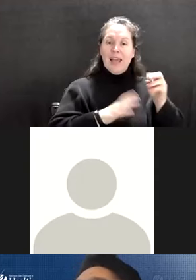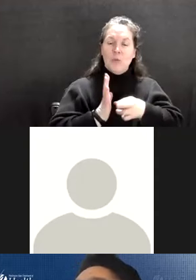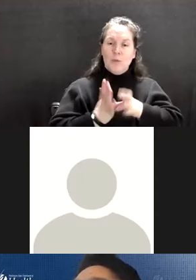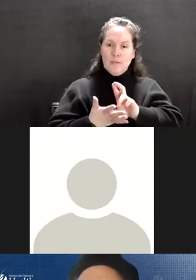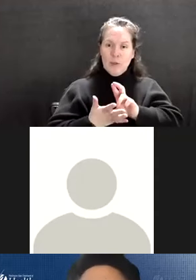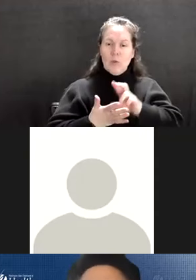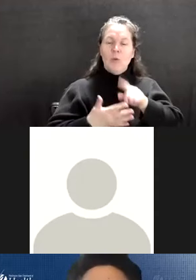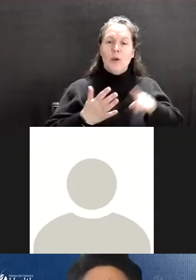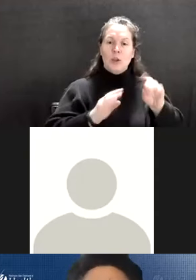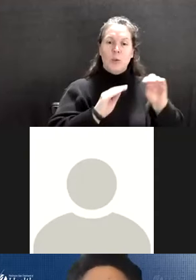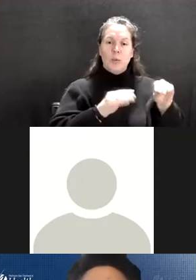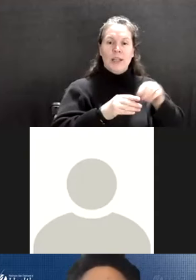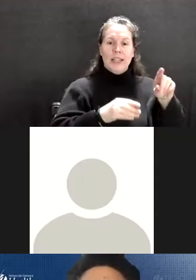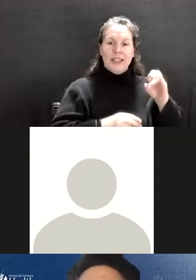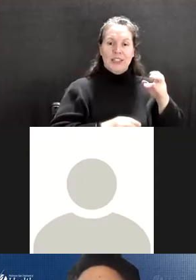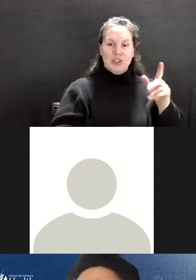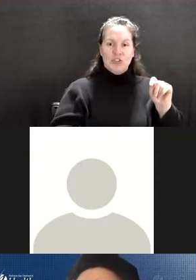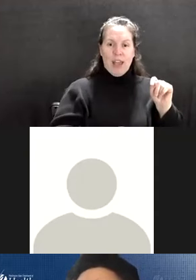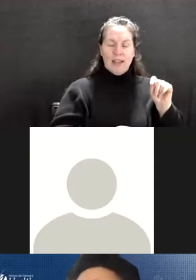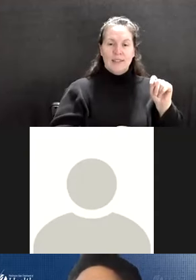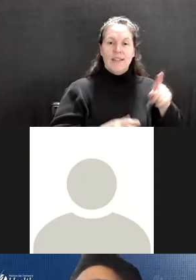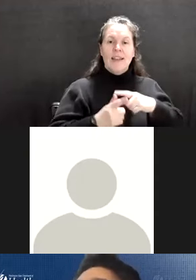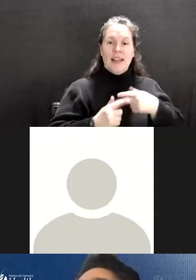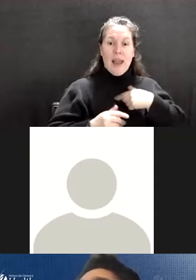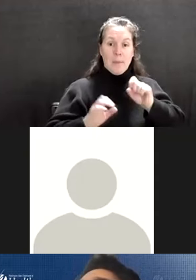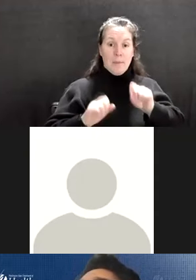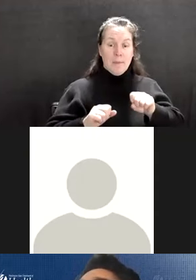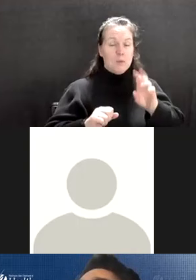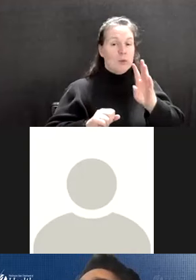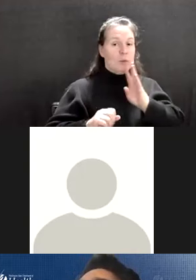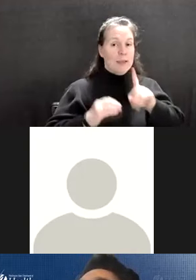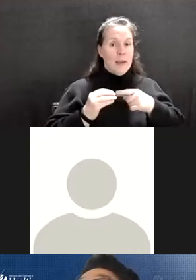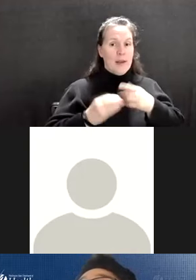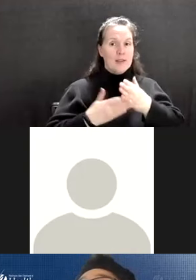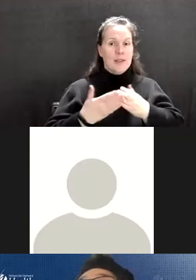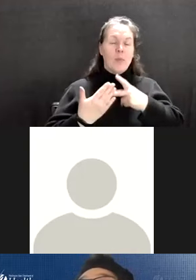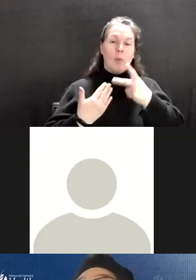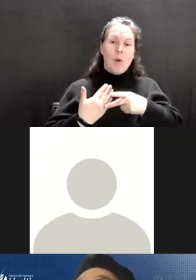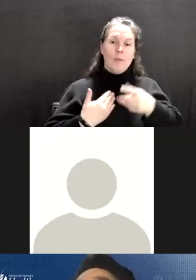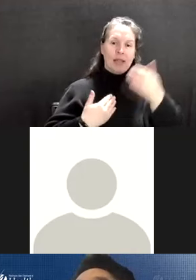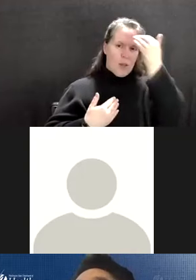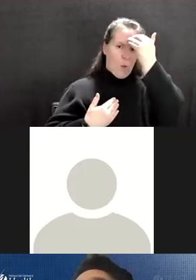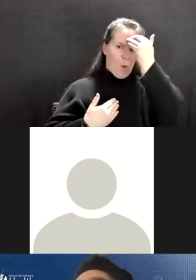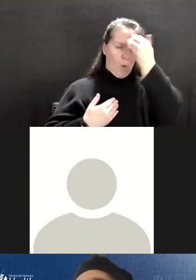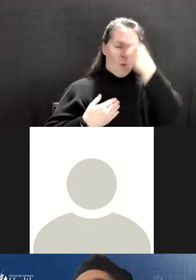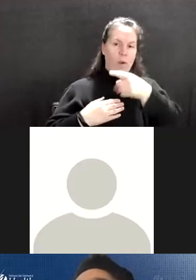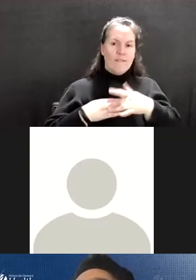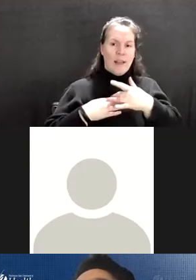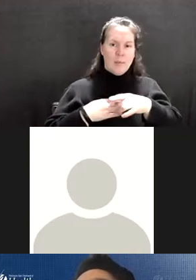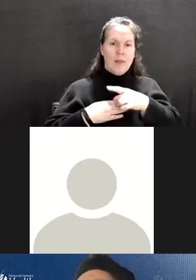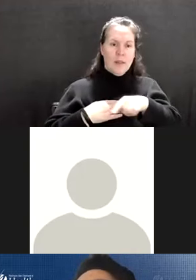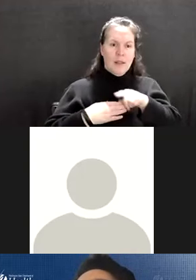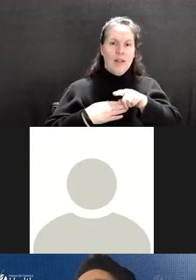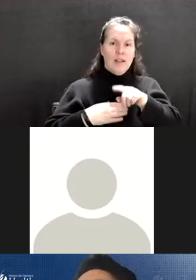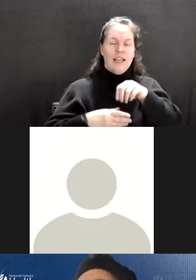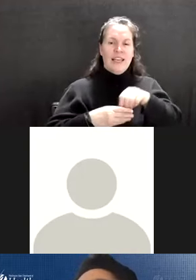the one you put in the chat. And then I'll be able to speak on some of the programs that I know are available in